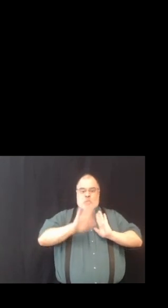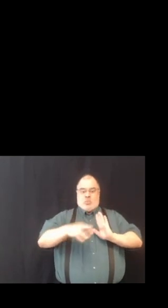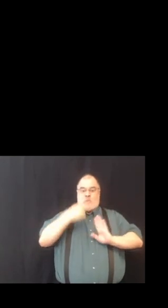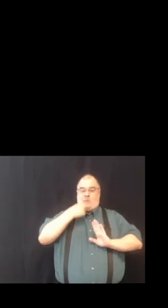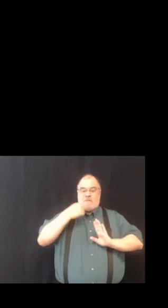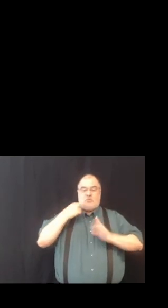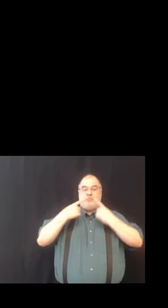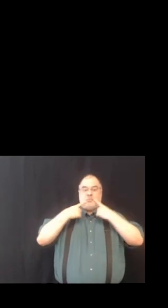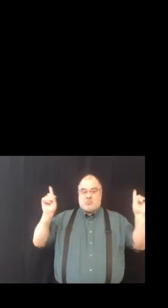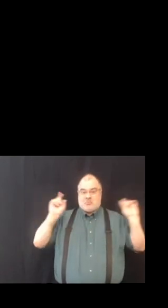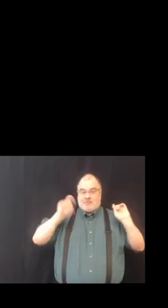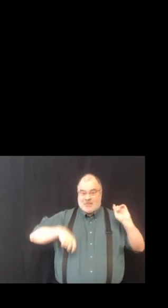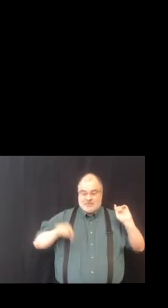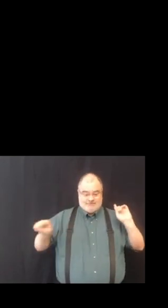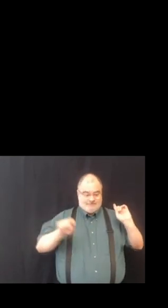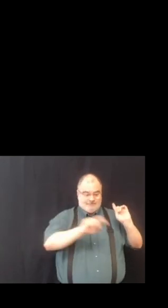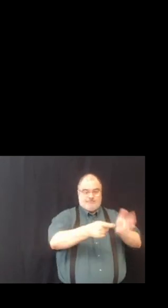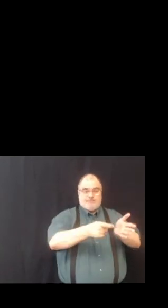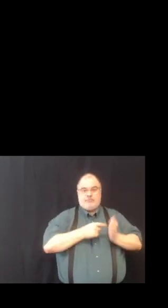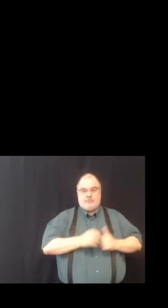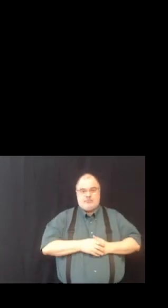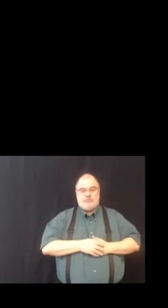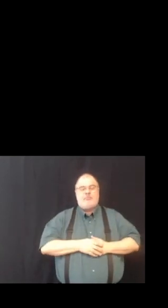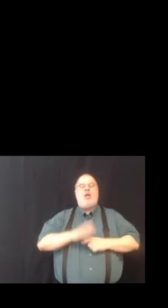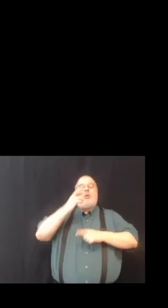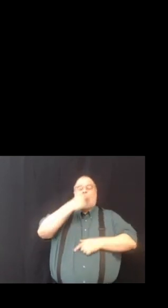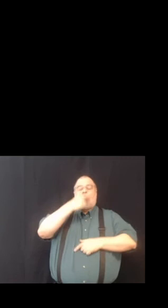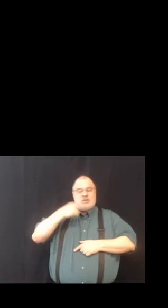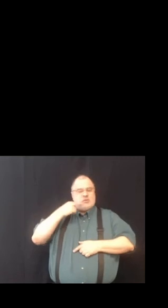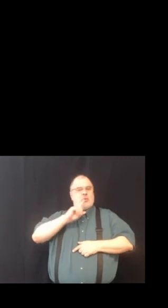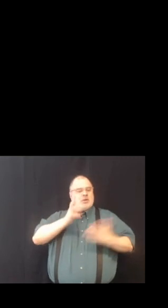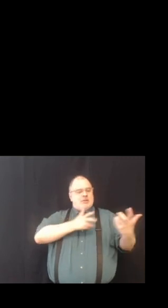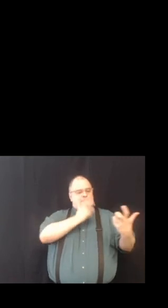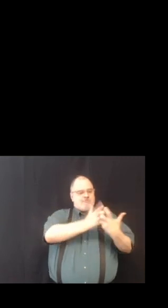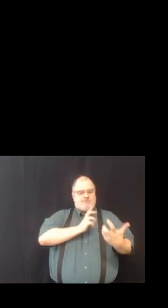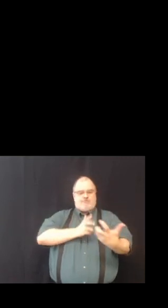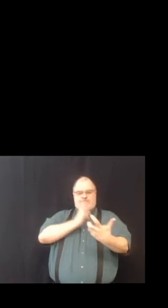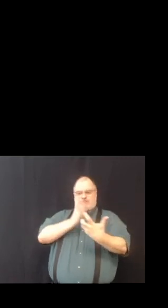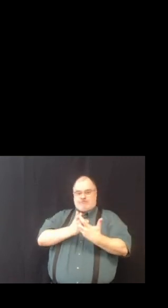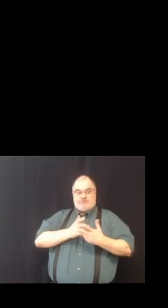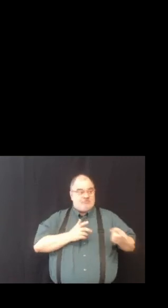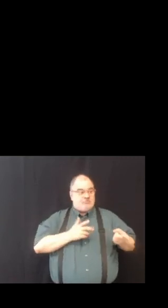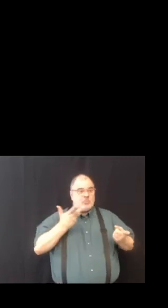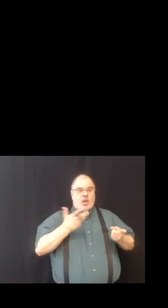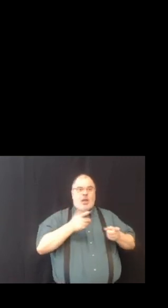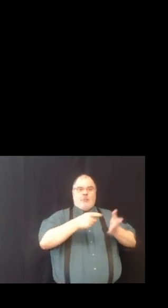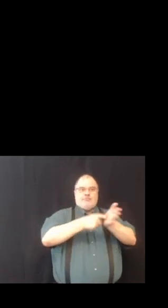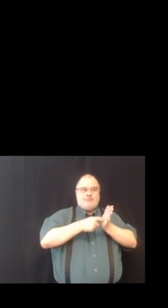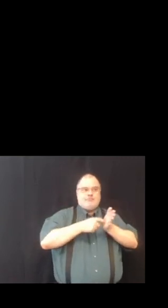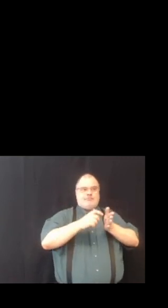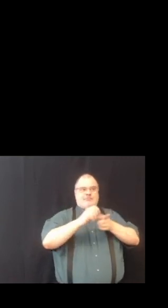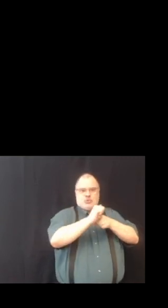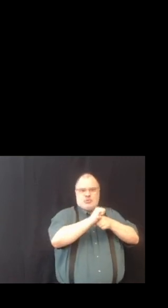very supportive and accommodating to their employees with disabilities by allowing extra time for training and adjusting the